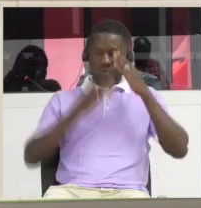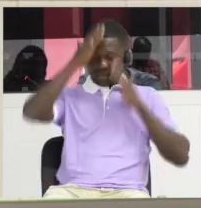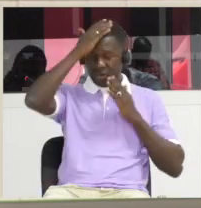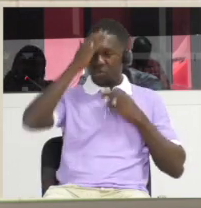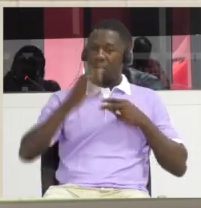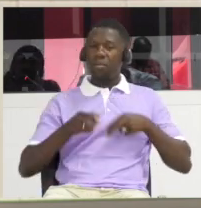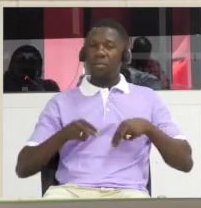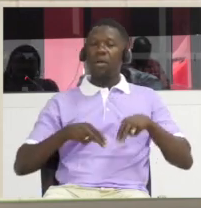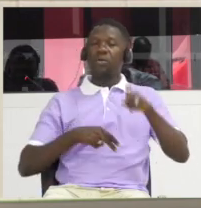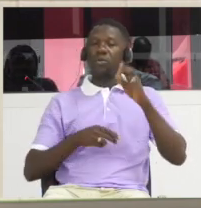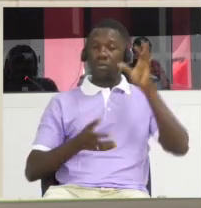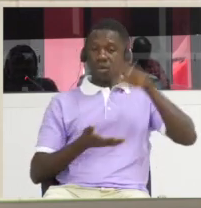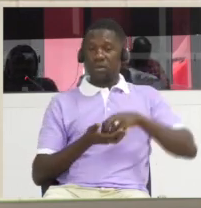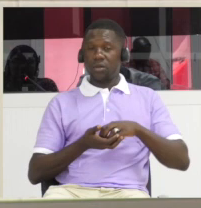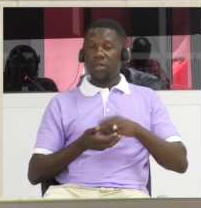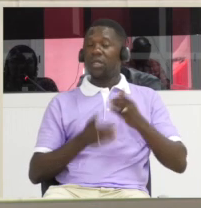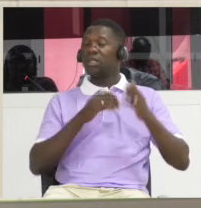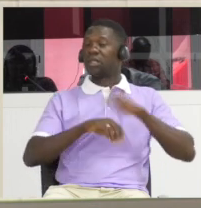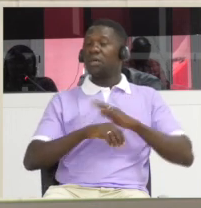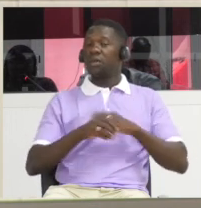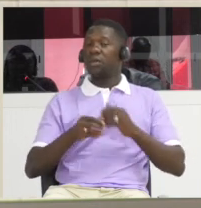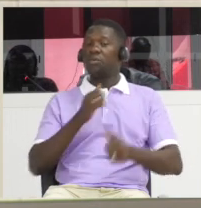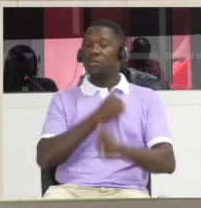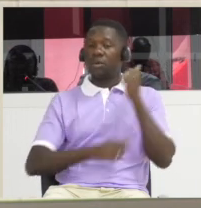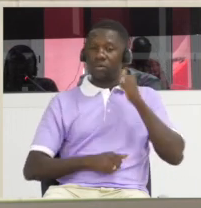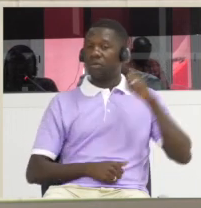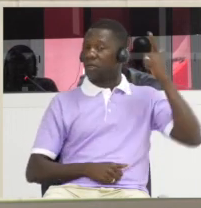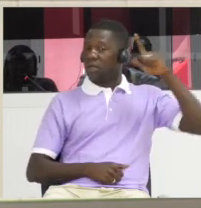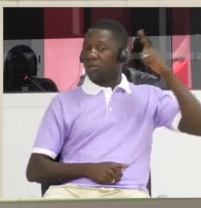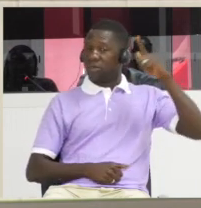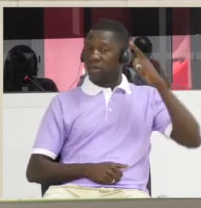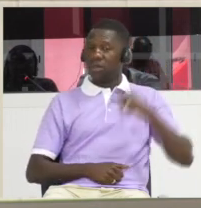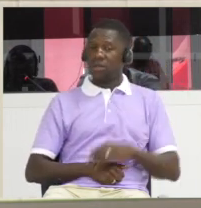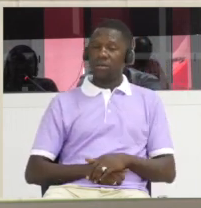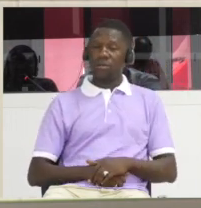guys coming back from peacekeeping operations. And